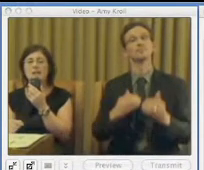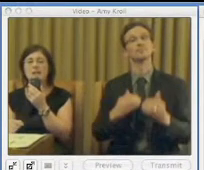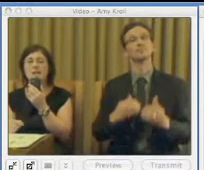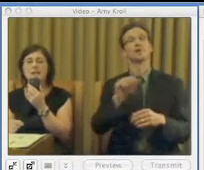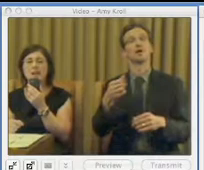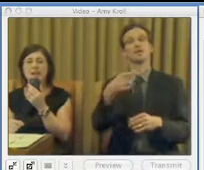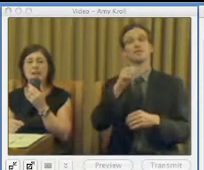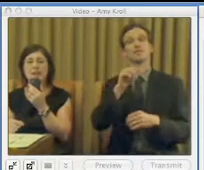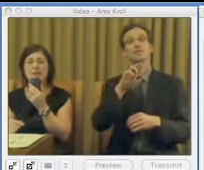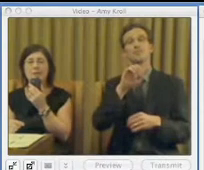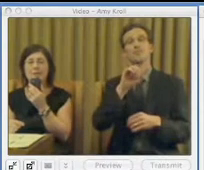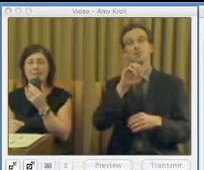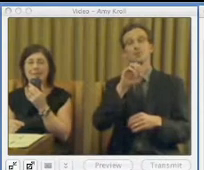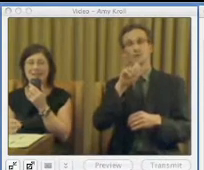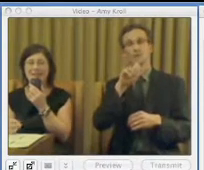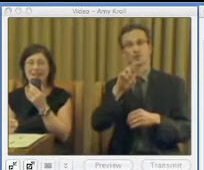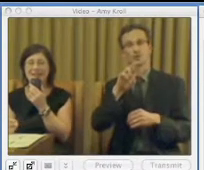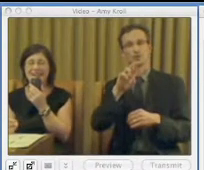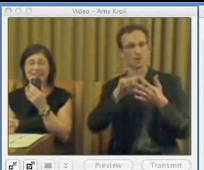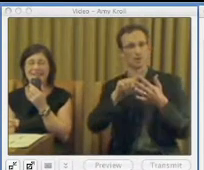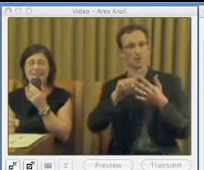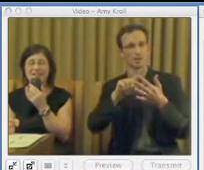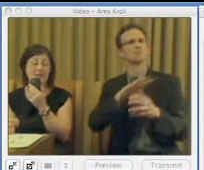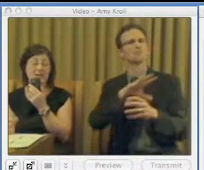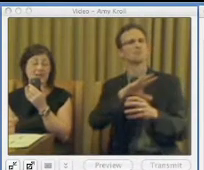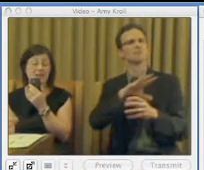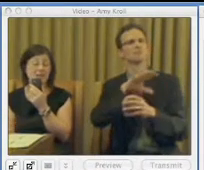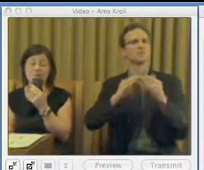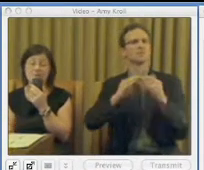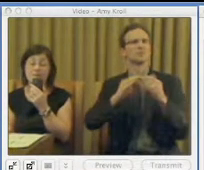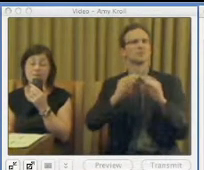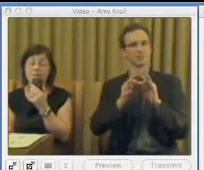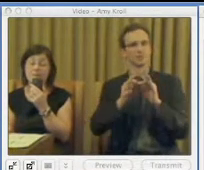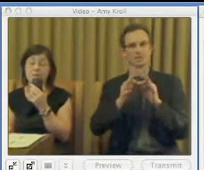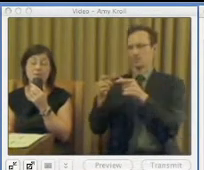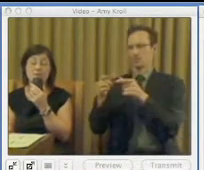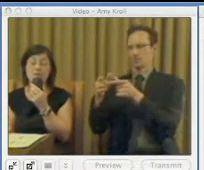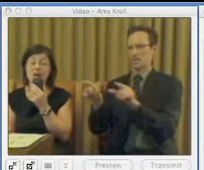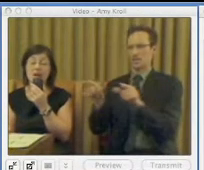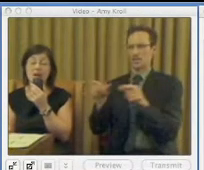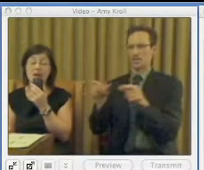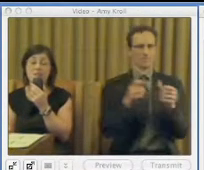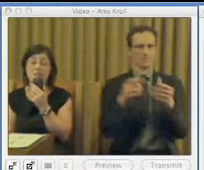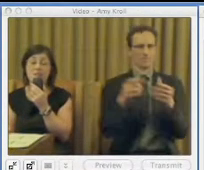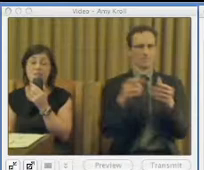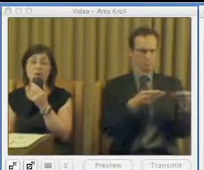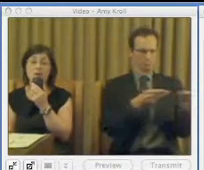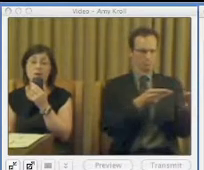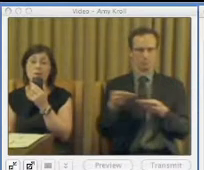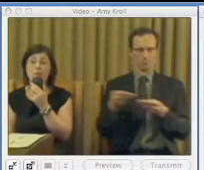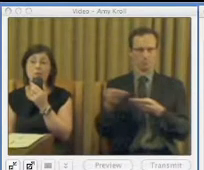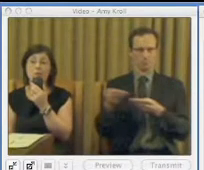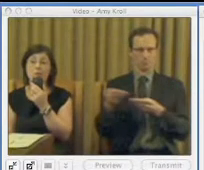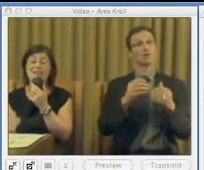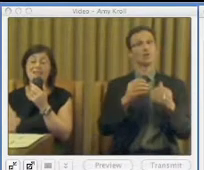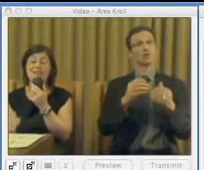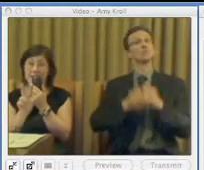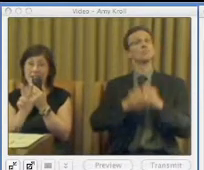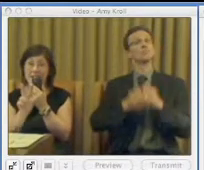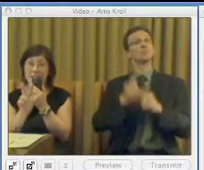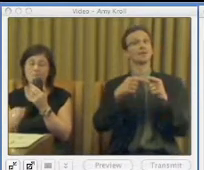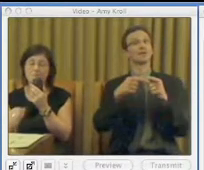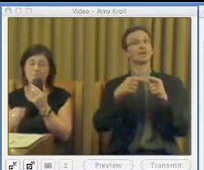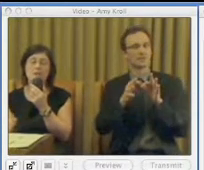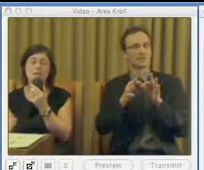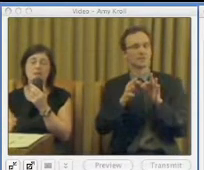The other parameter is in relation to language direction and the fact that for the majority of sign language interpreters,